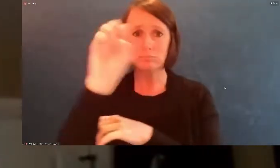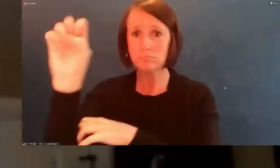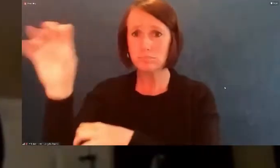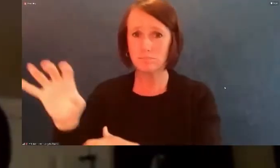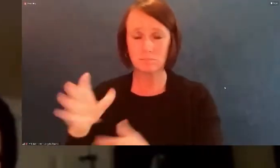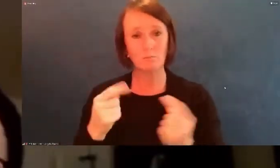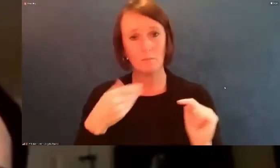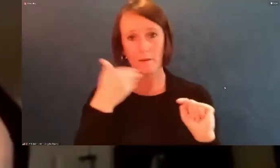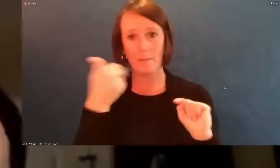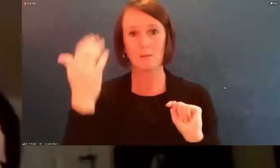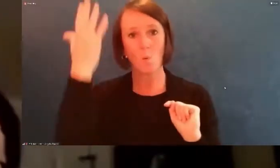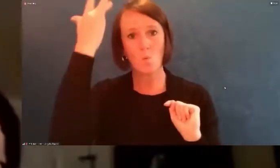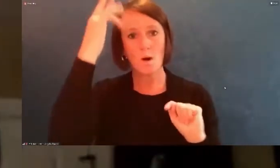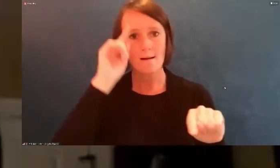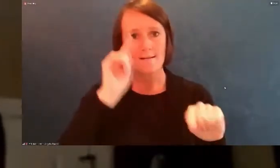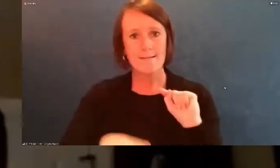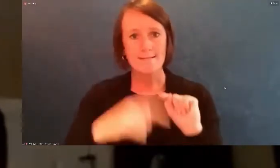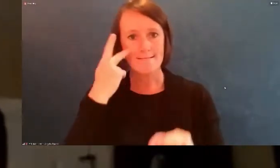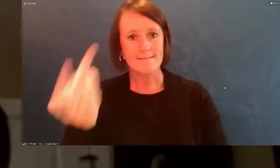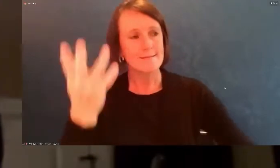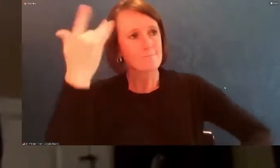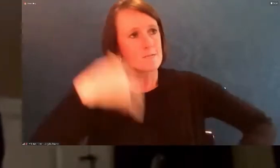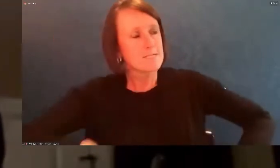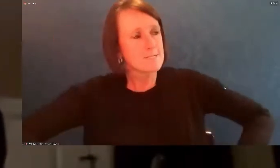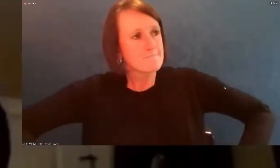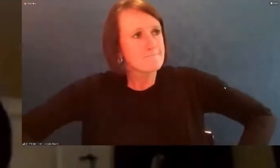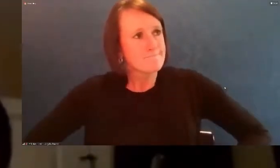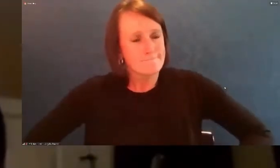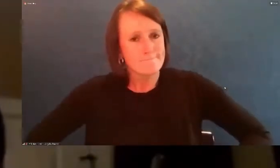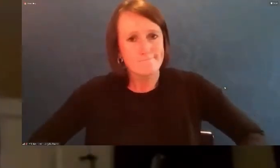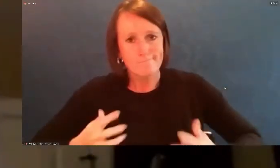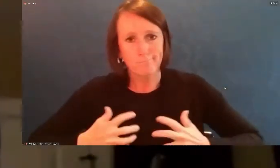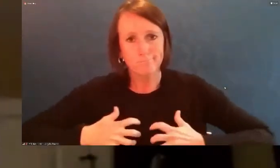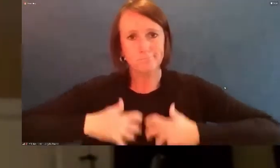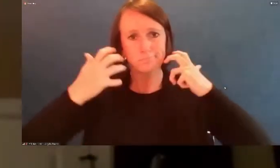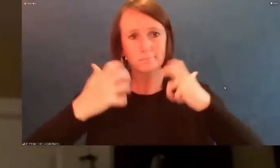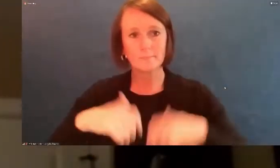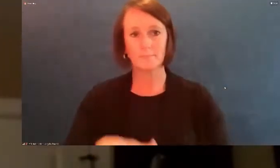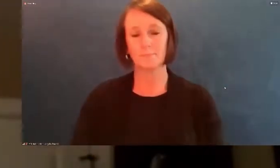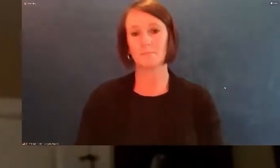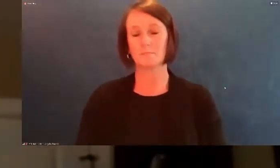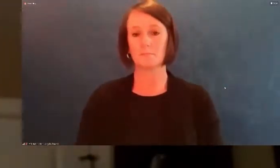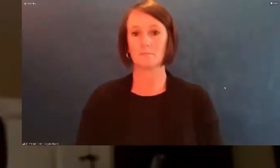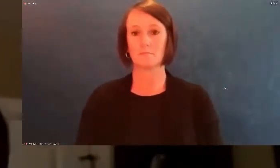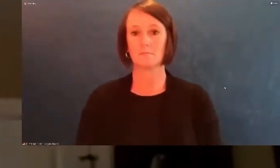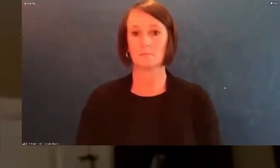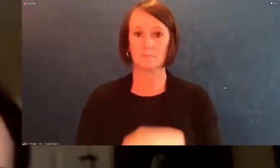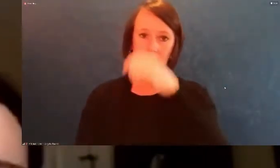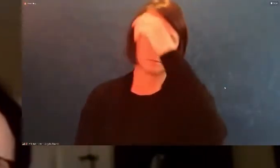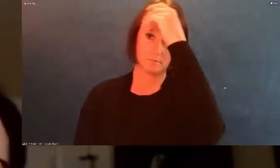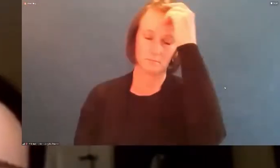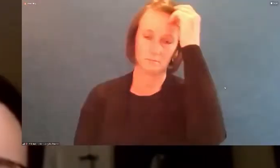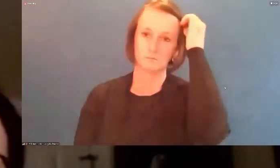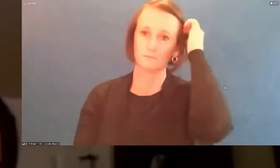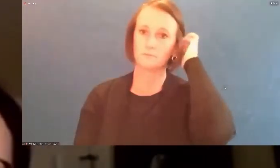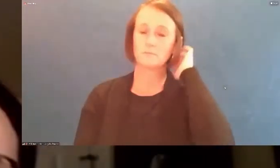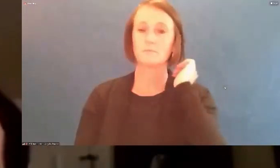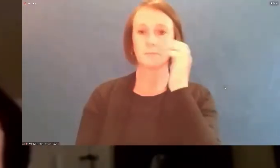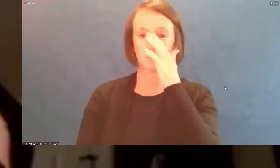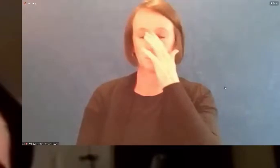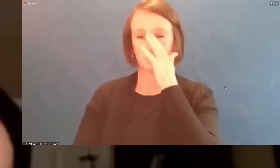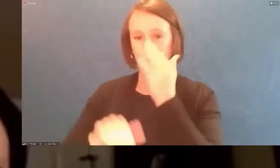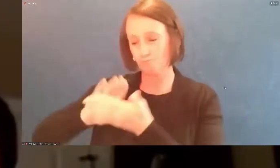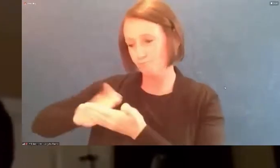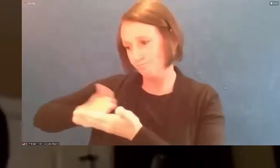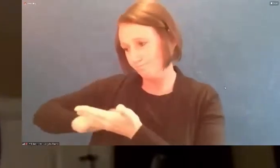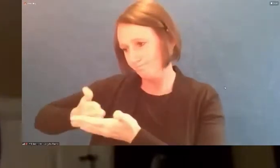best. Why hasn't the universe let me see the cinnamon bear? And David was cooking away and he